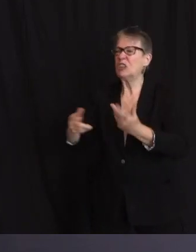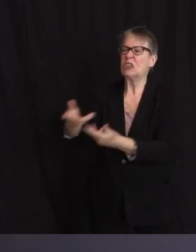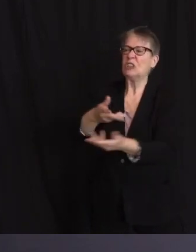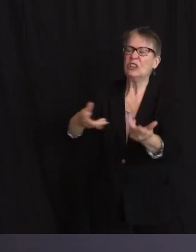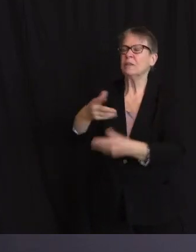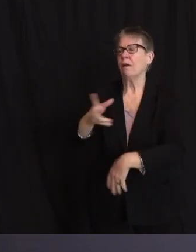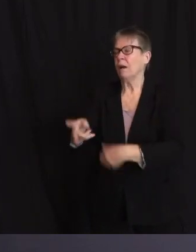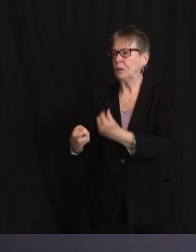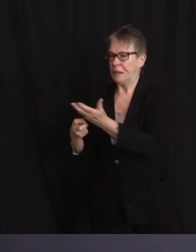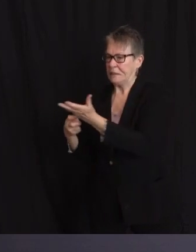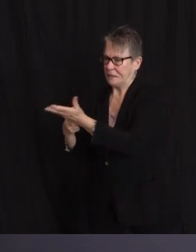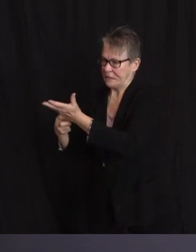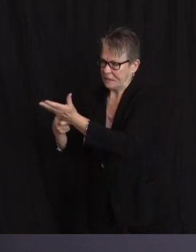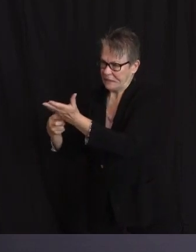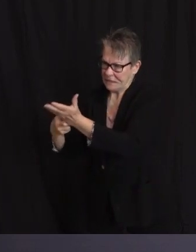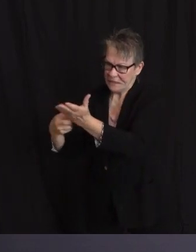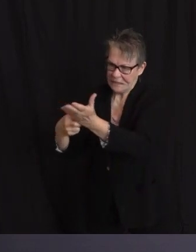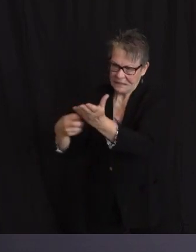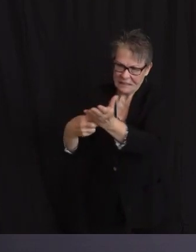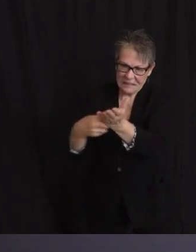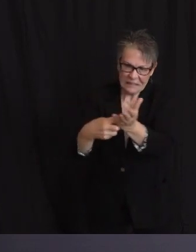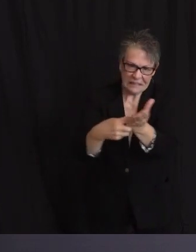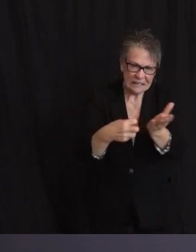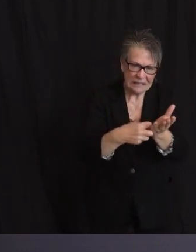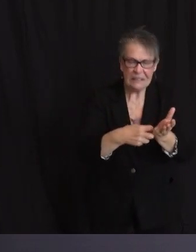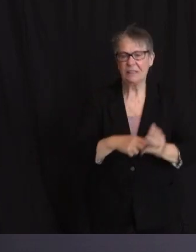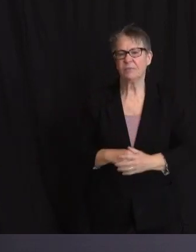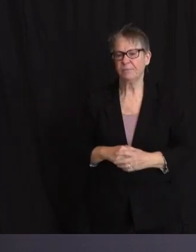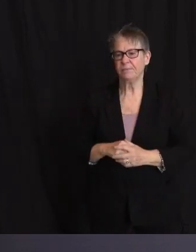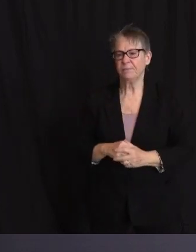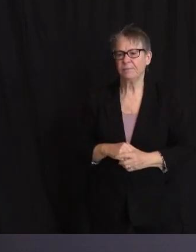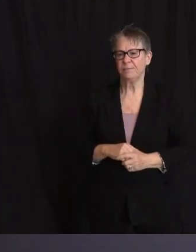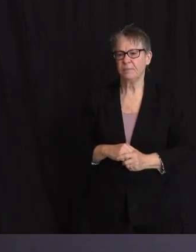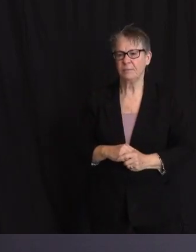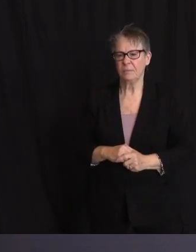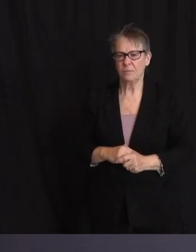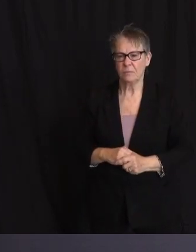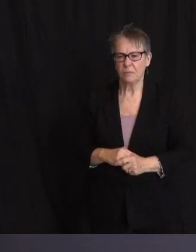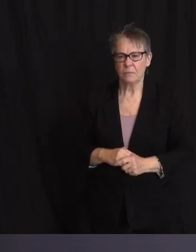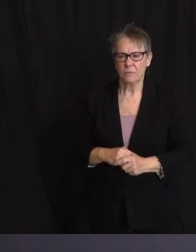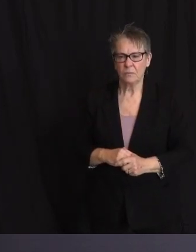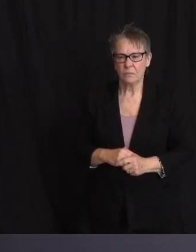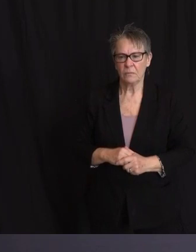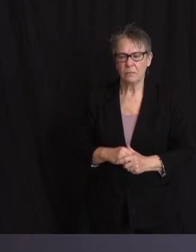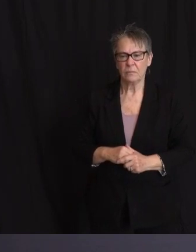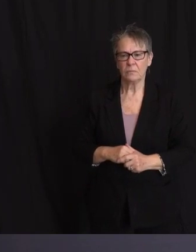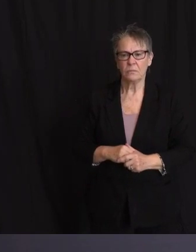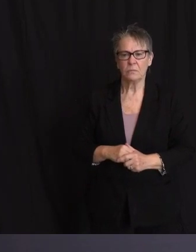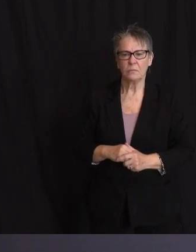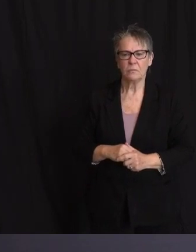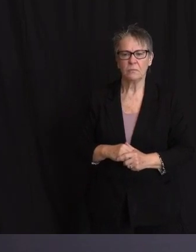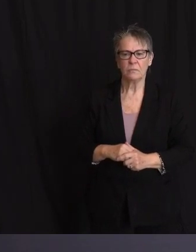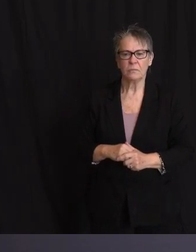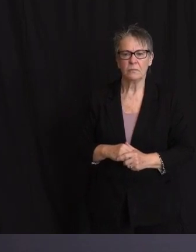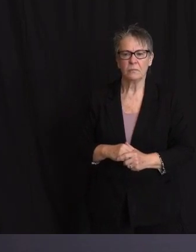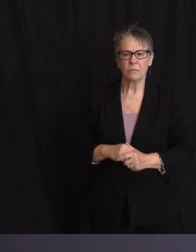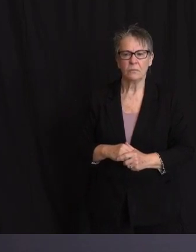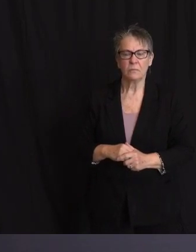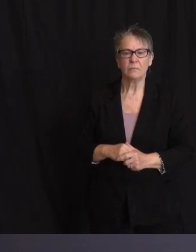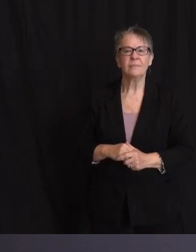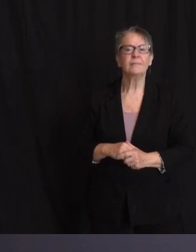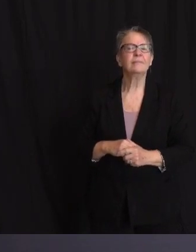warned 2 times previous. And lastly, just a subject charged with driving under the influence was also charged with the